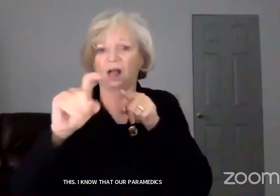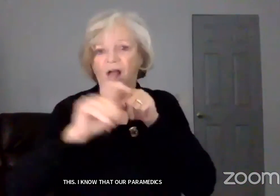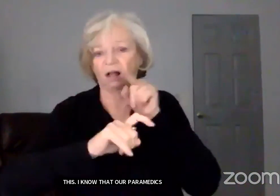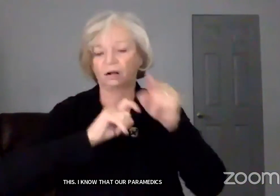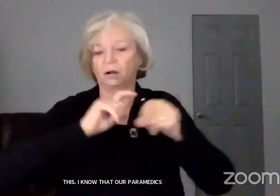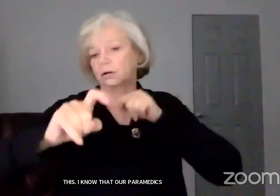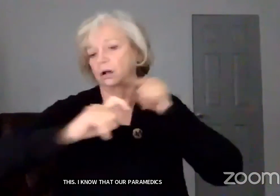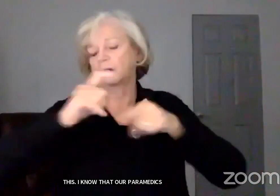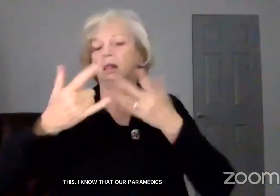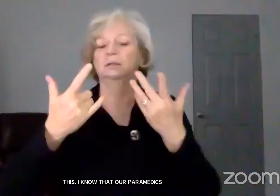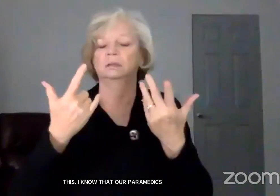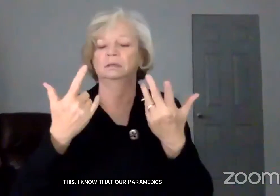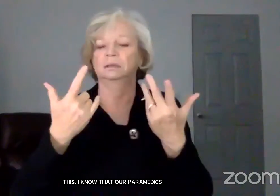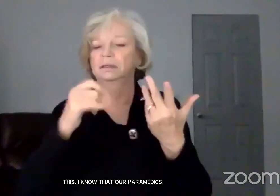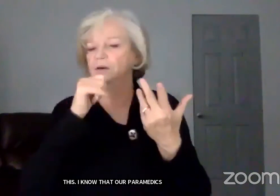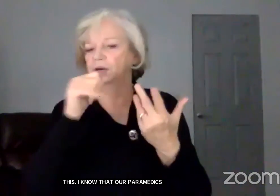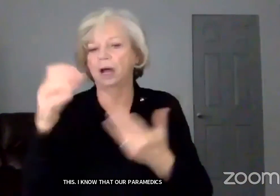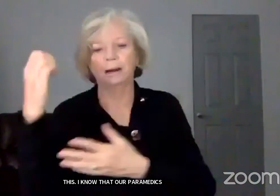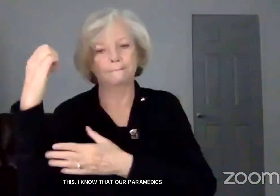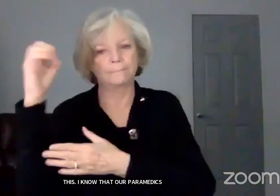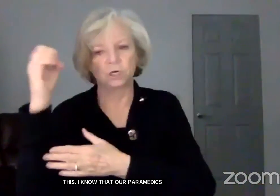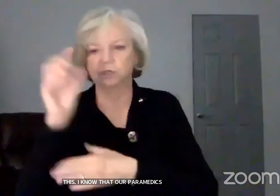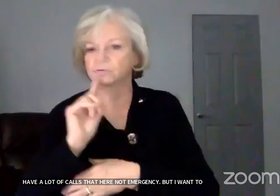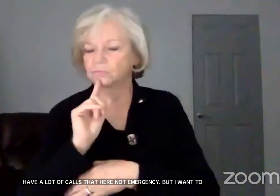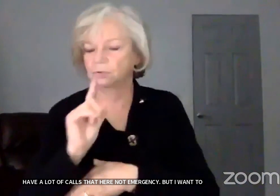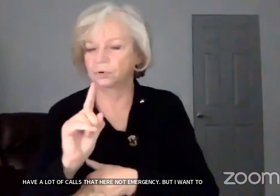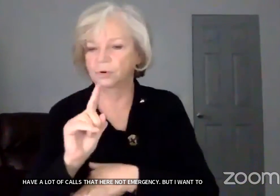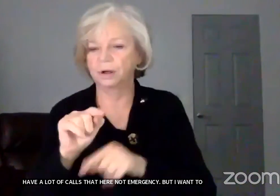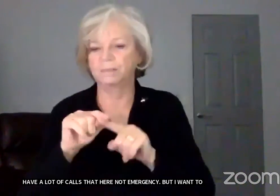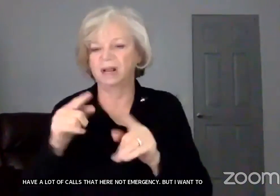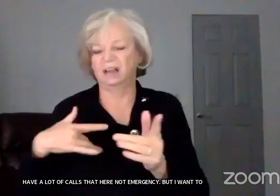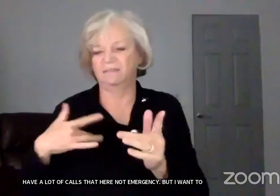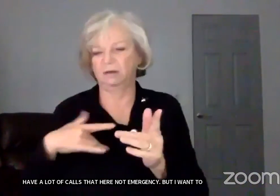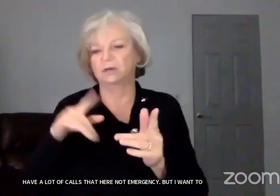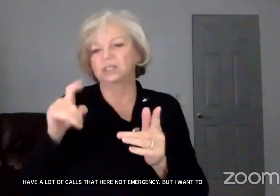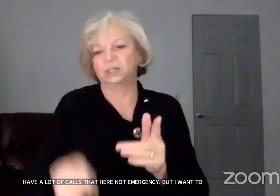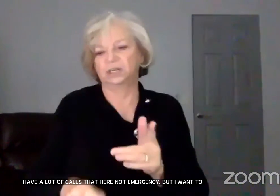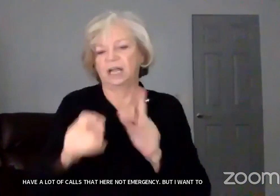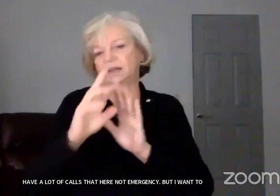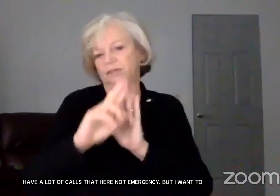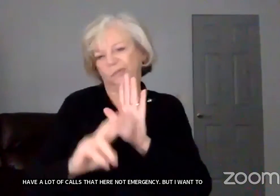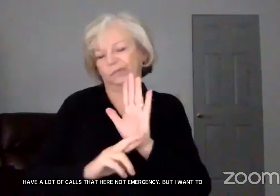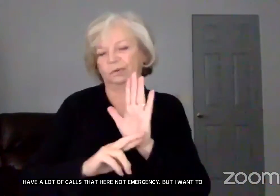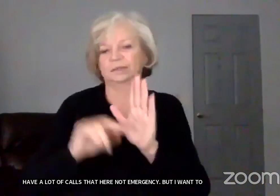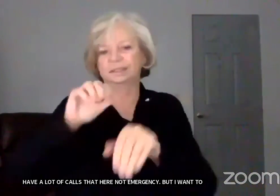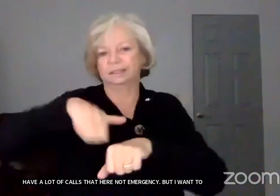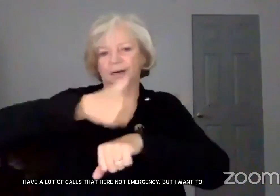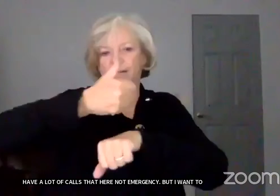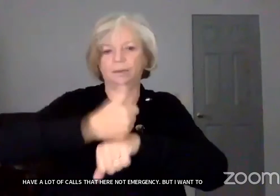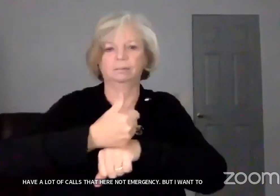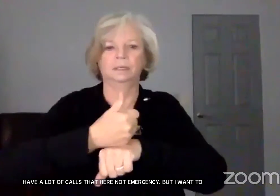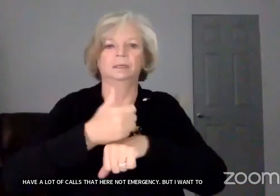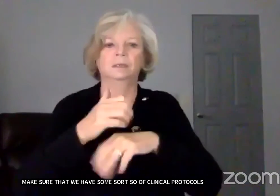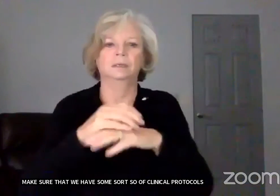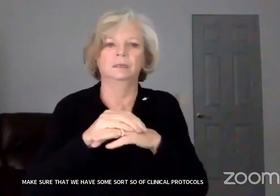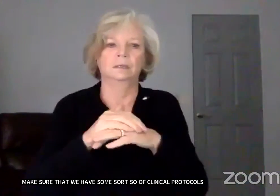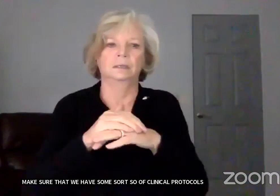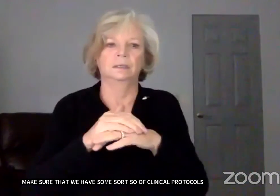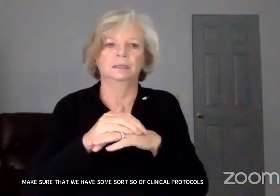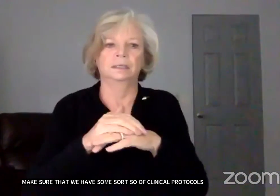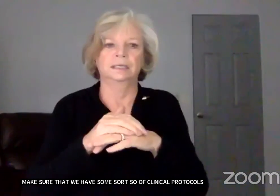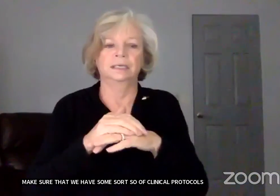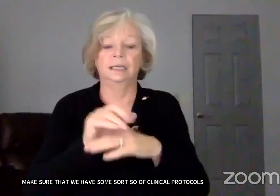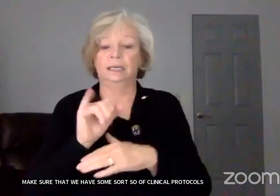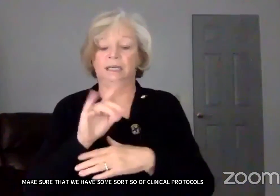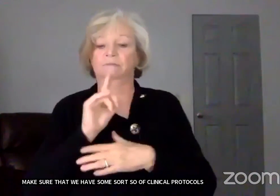we still have some sort of clinical protocols in place so that those things that might be emergent